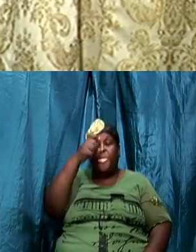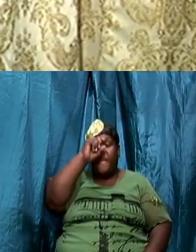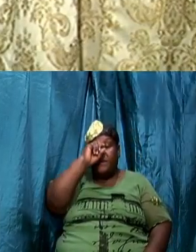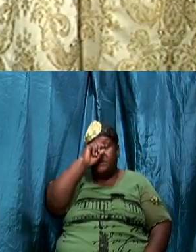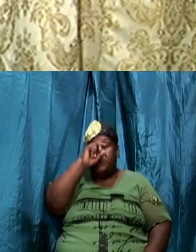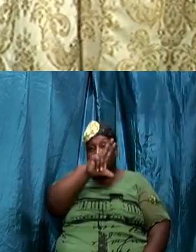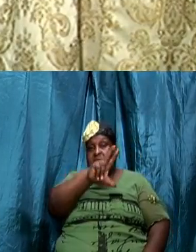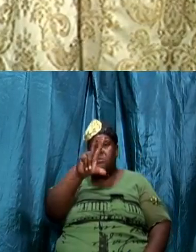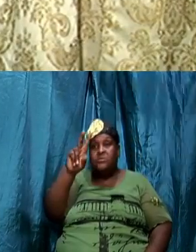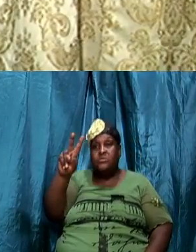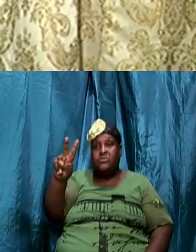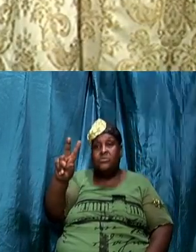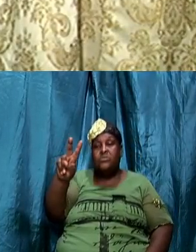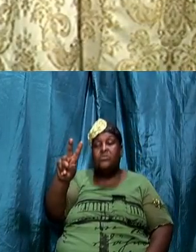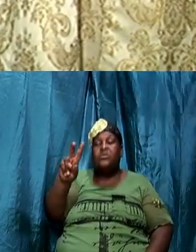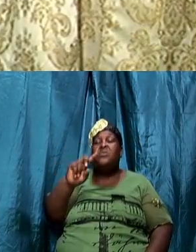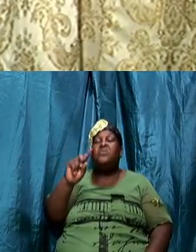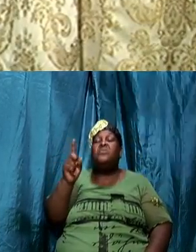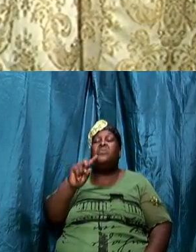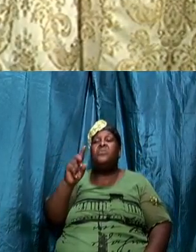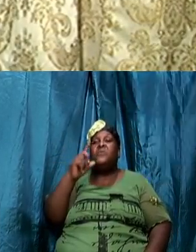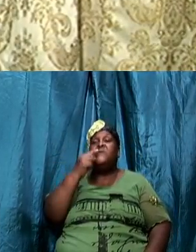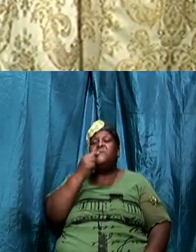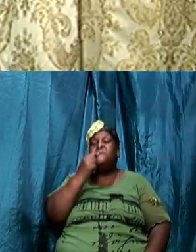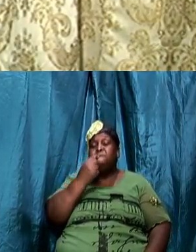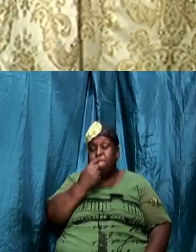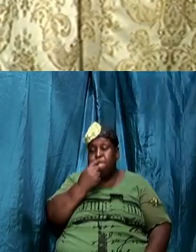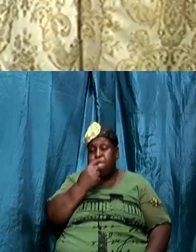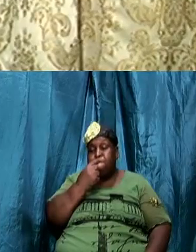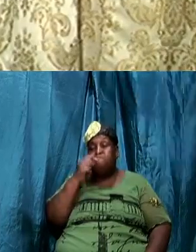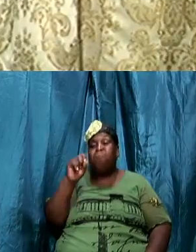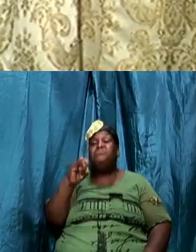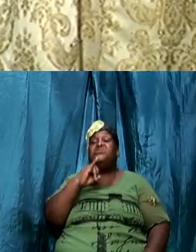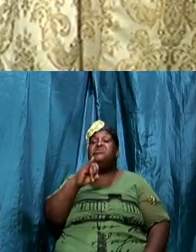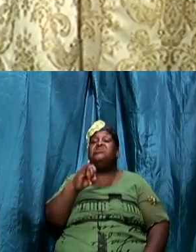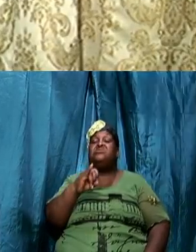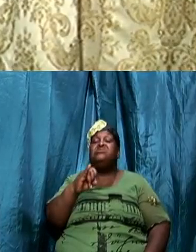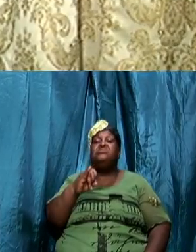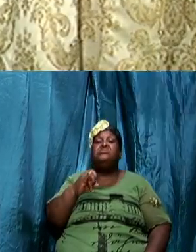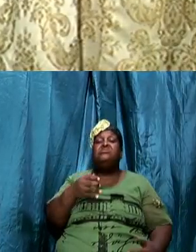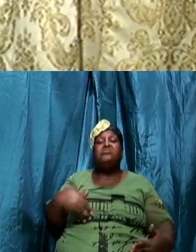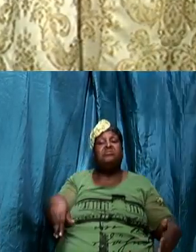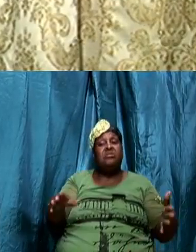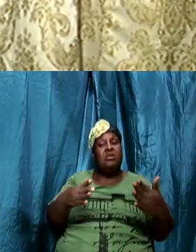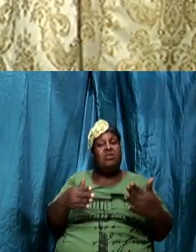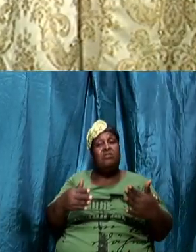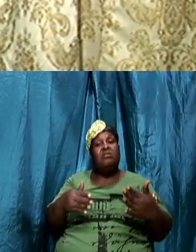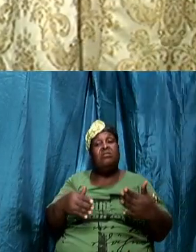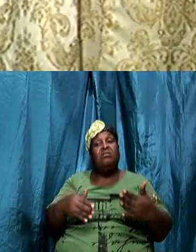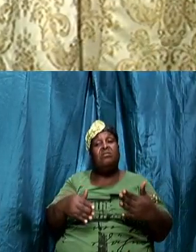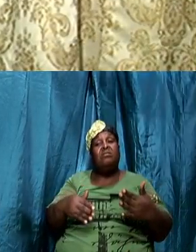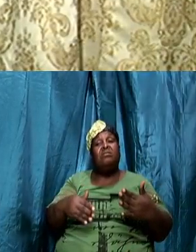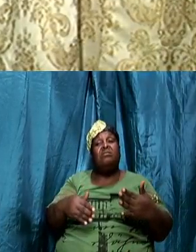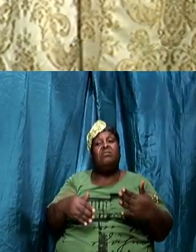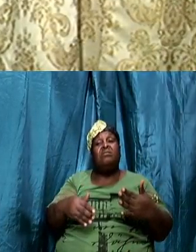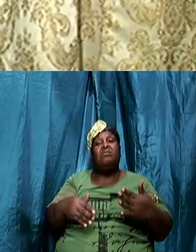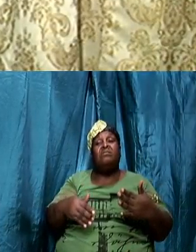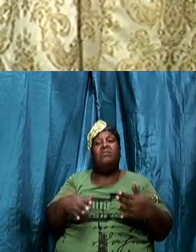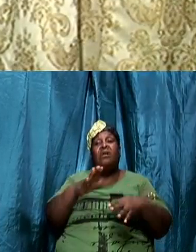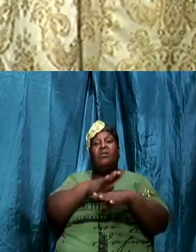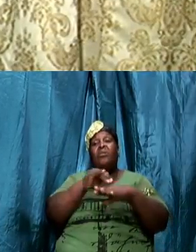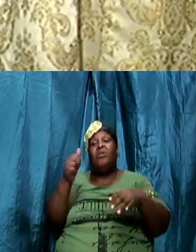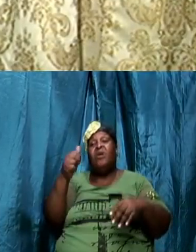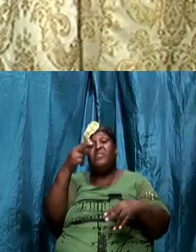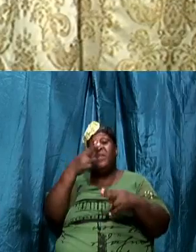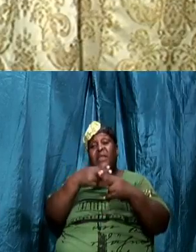32, we are going to see how serious this is. Because here it is that they actually called the name of the